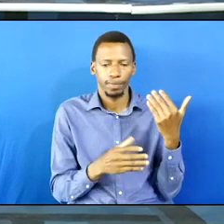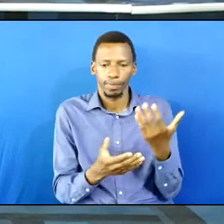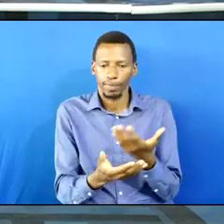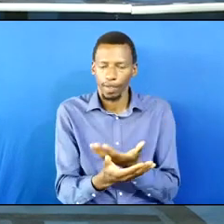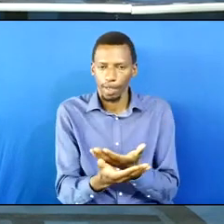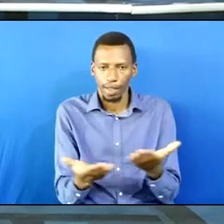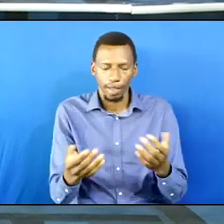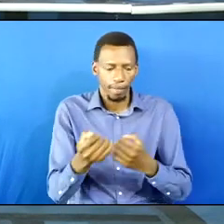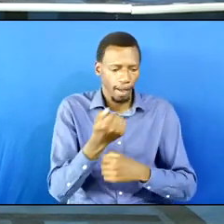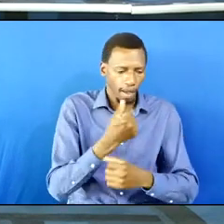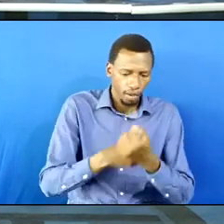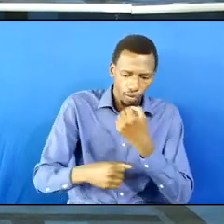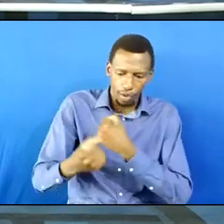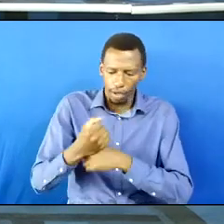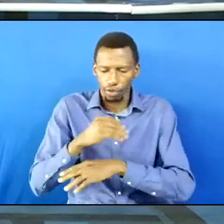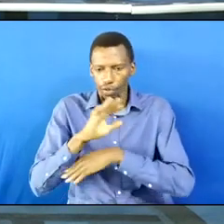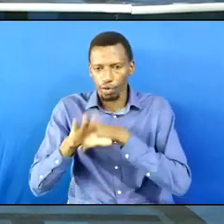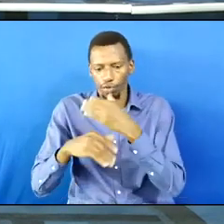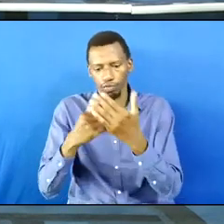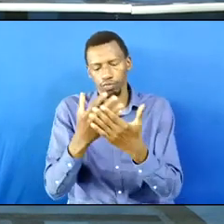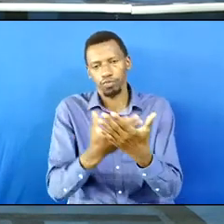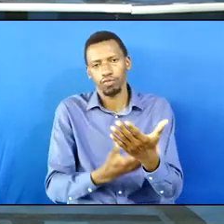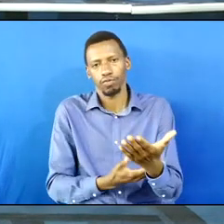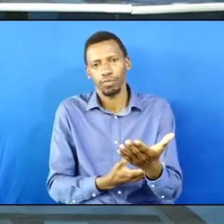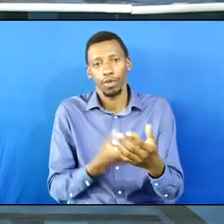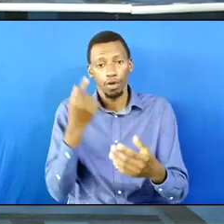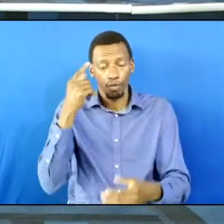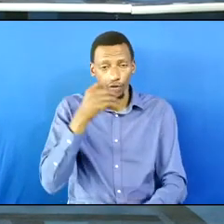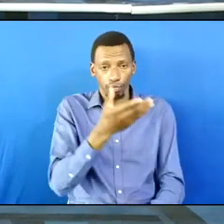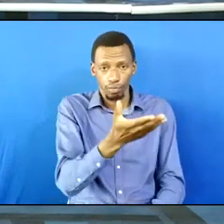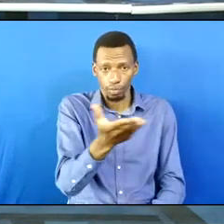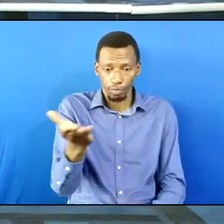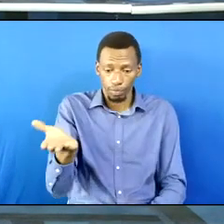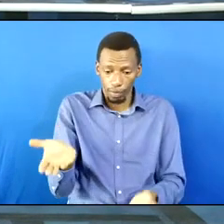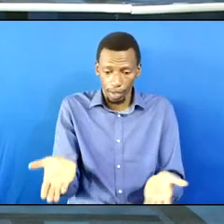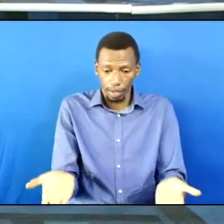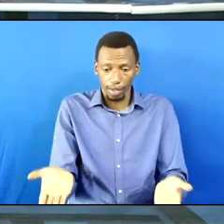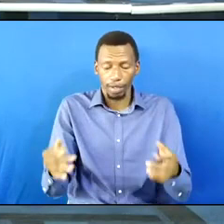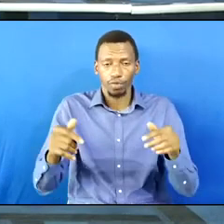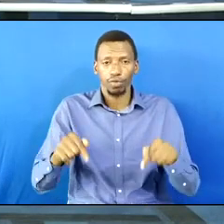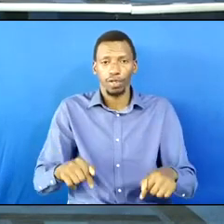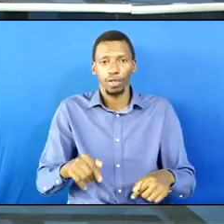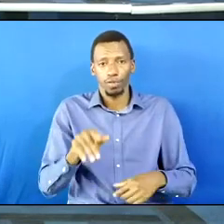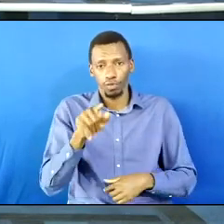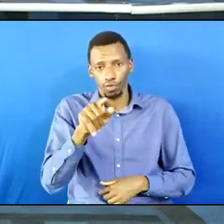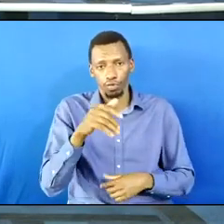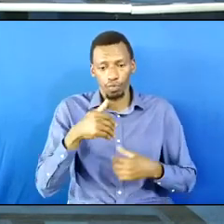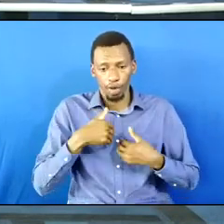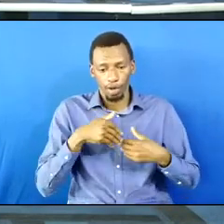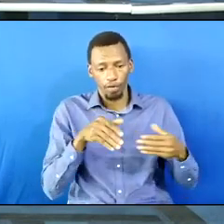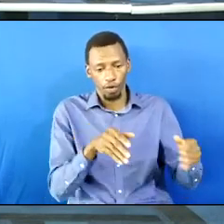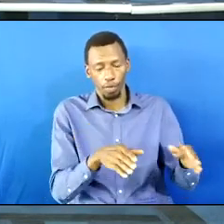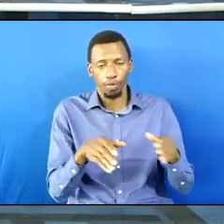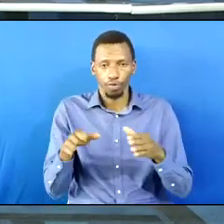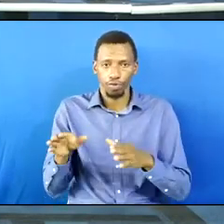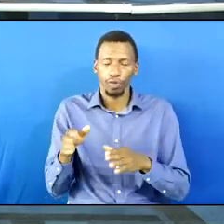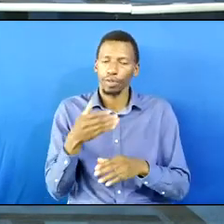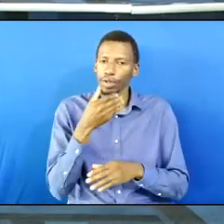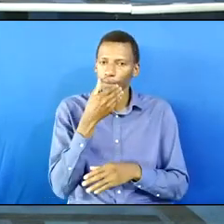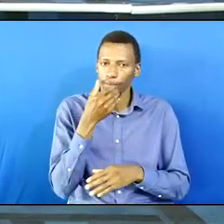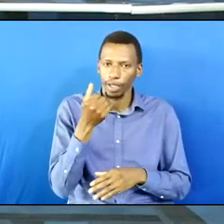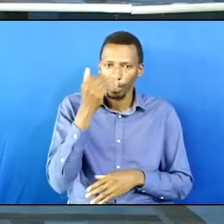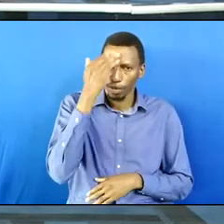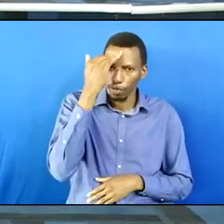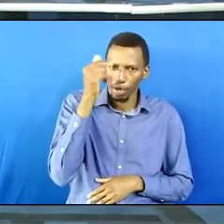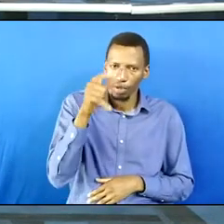they did all this. For us who are here today, we have also an opportunity to do it better, because